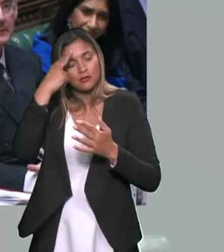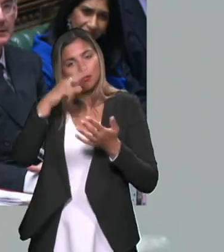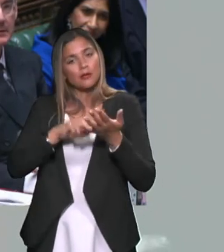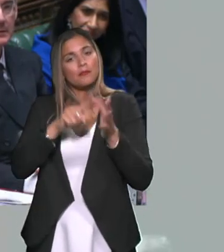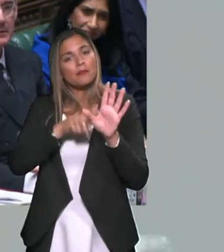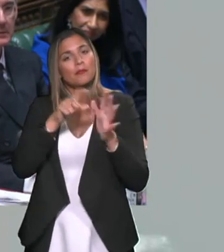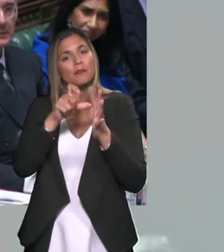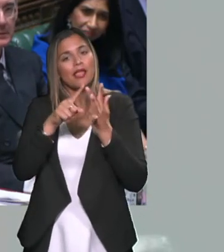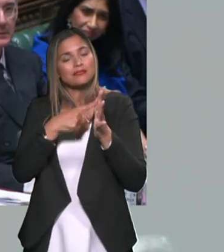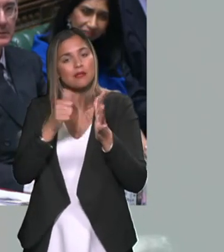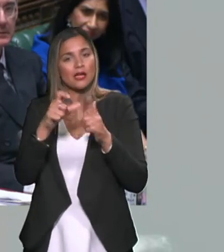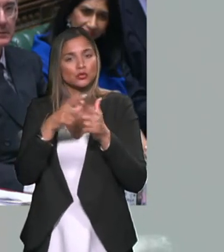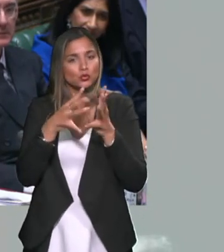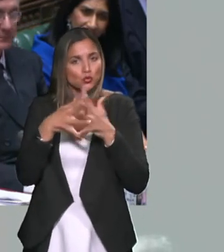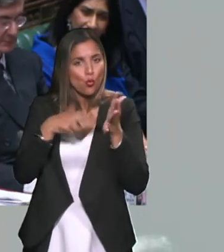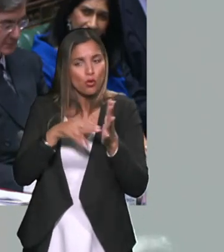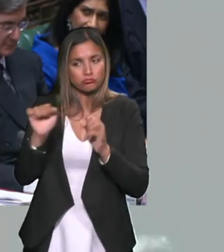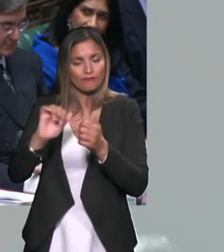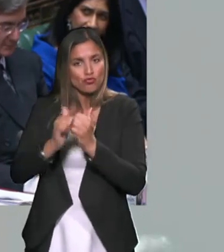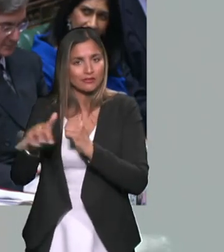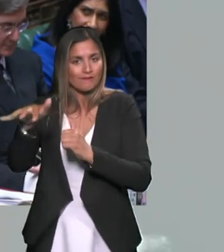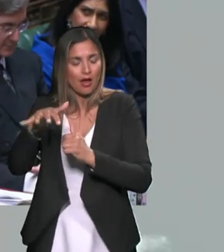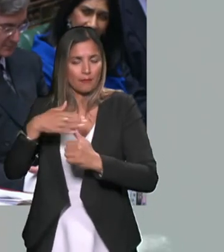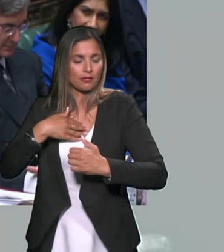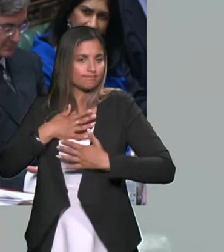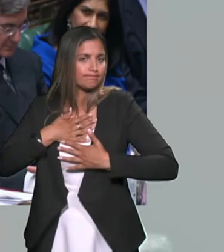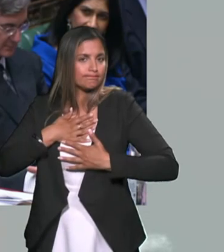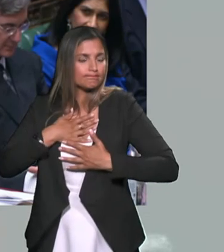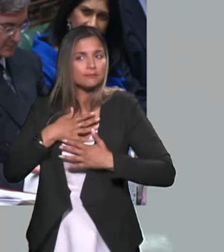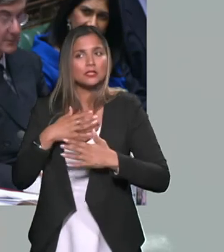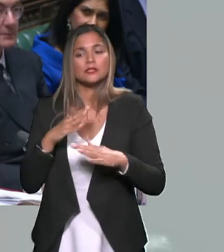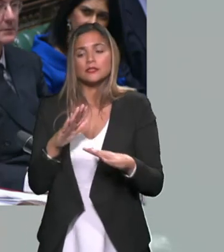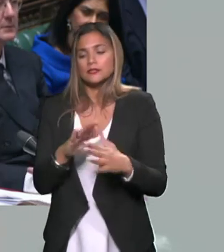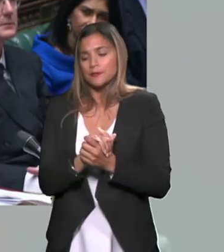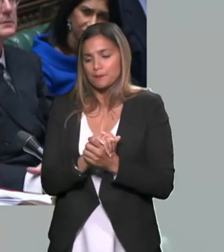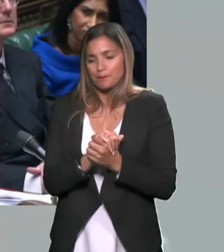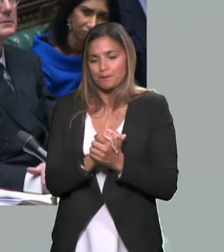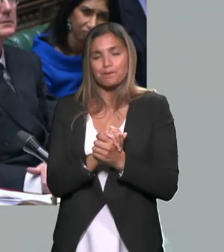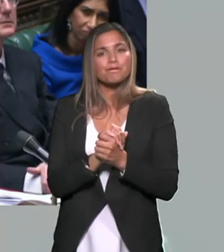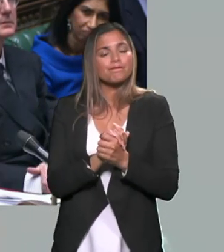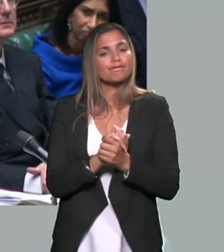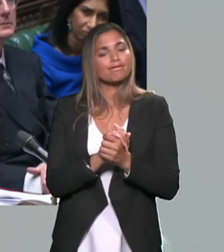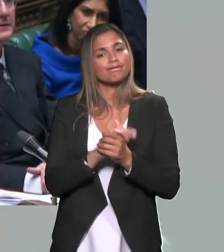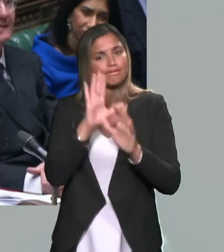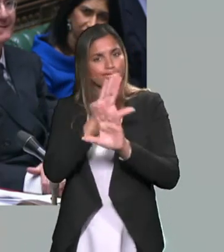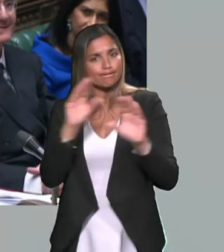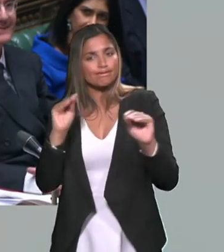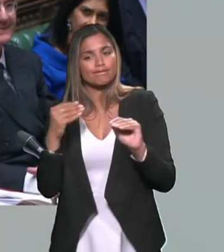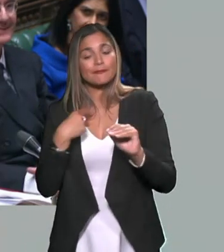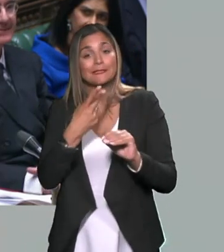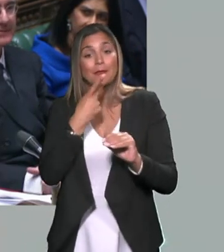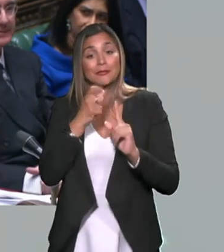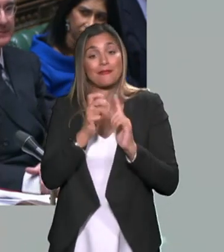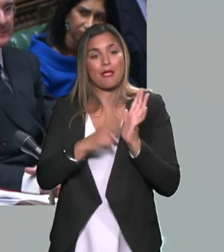Dawn's friends and family. And, Mr. Speaker, I can tell the House that my right-hon. Friend, the Deputy Prime Minister, will be submitting his views